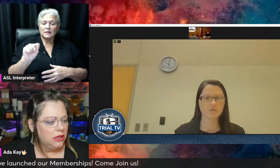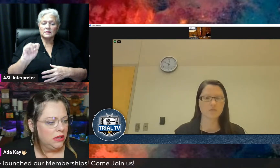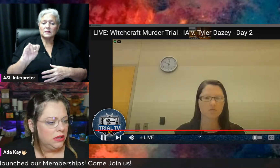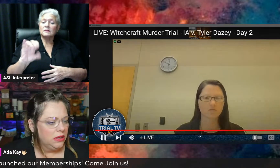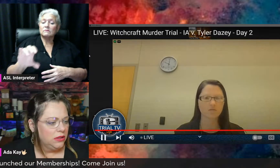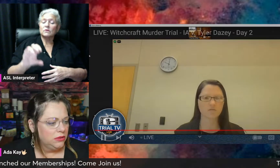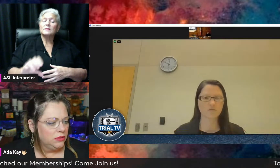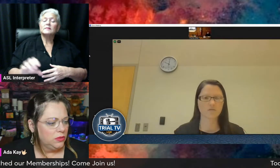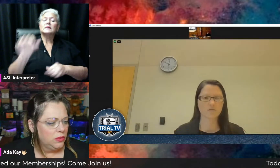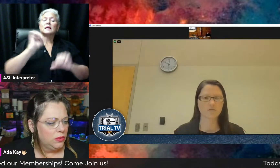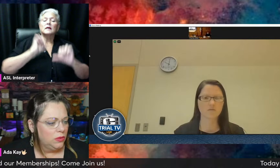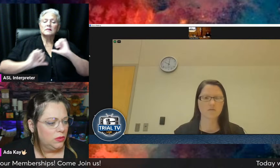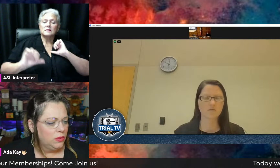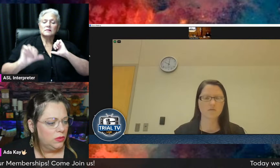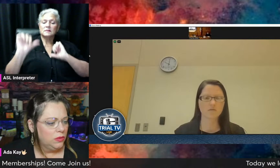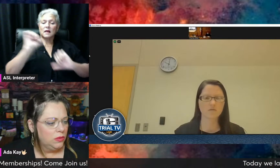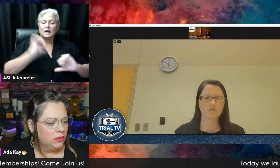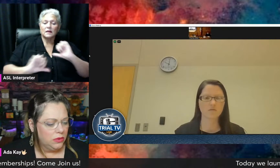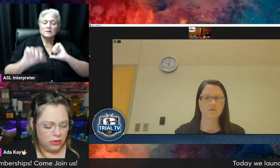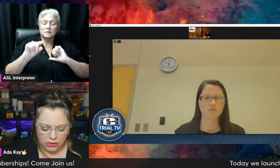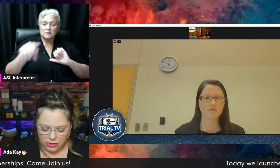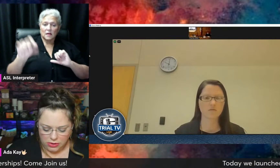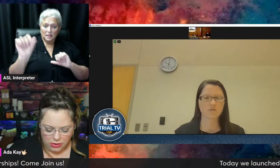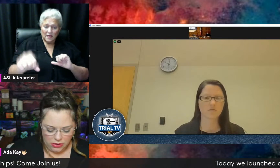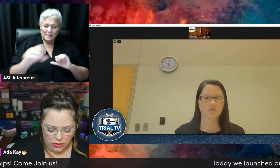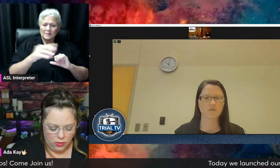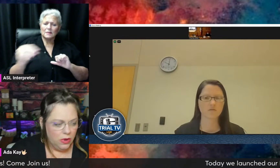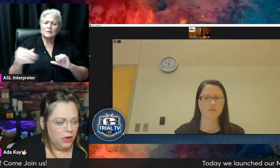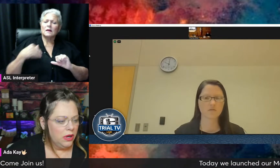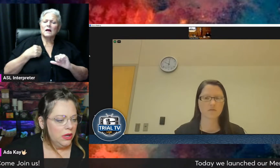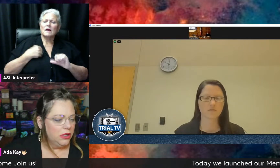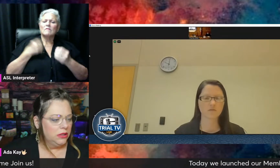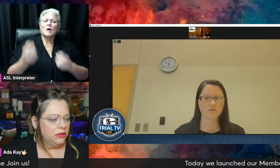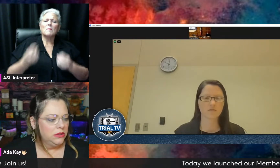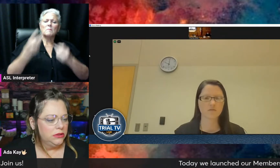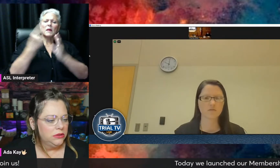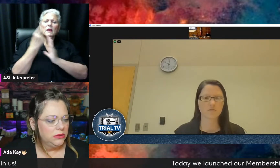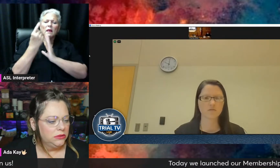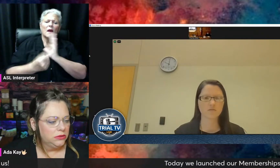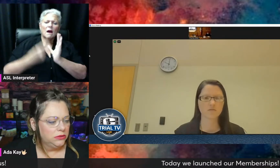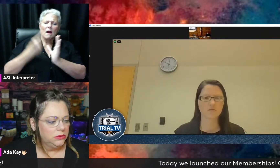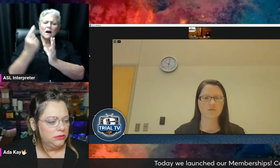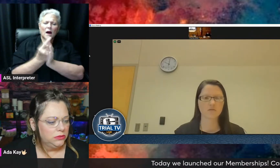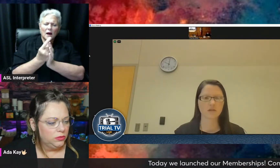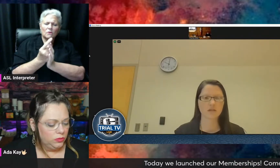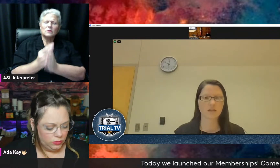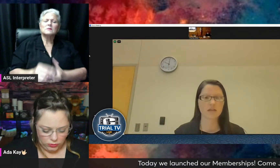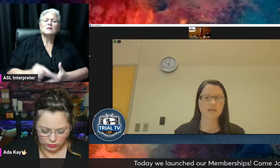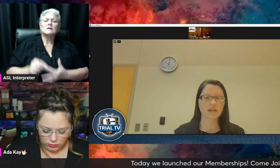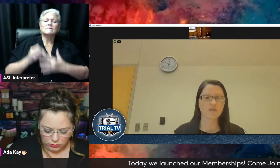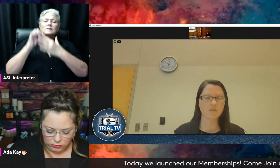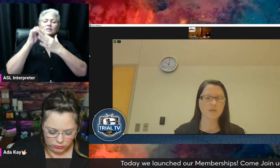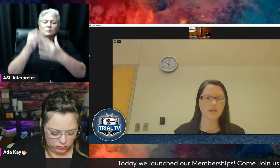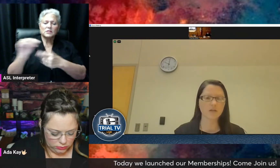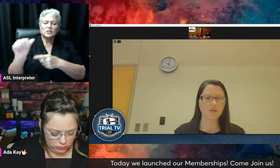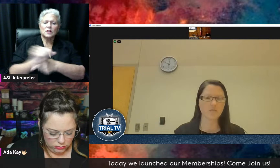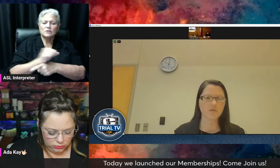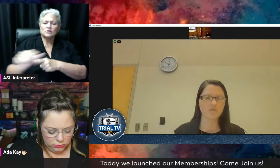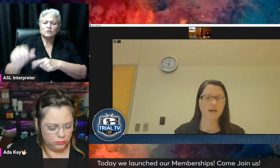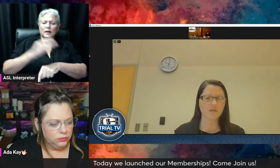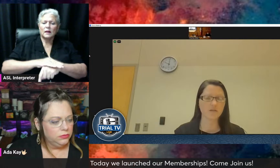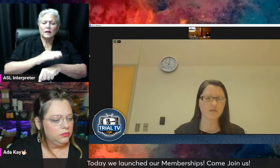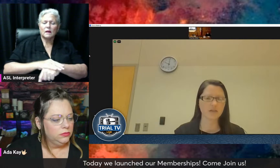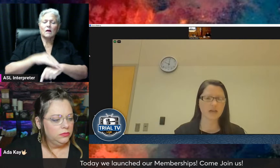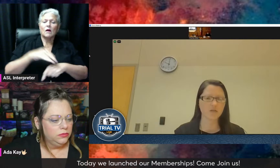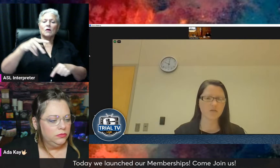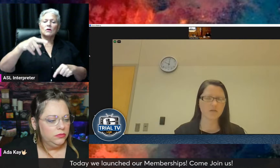do. They also have many hours of specialized training on prints. Yes, I've completed